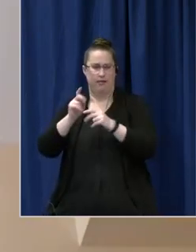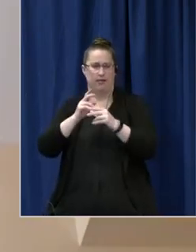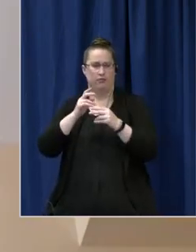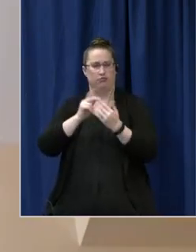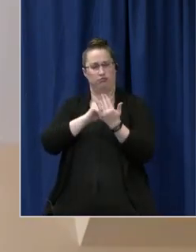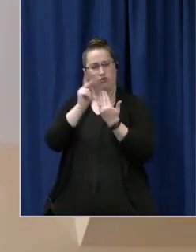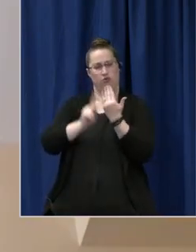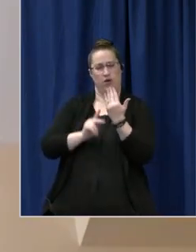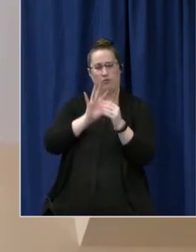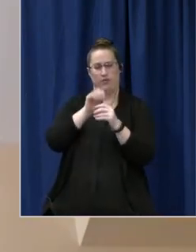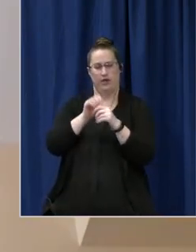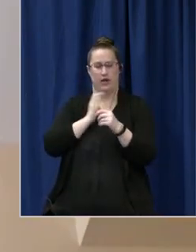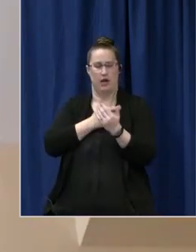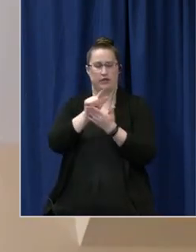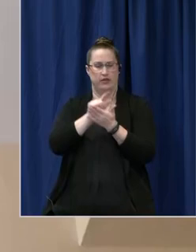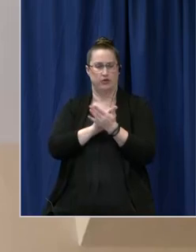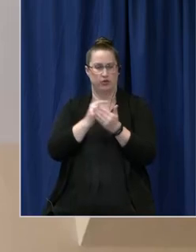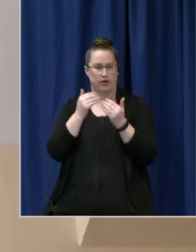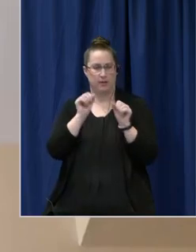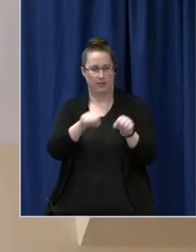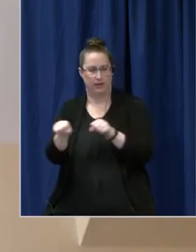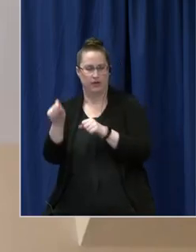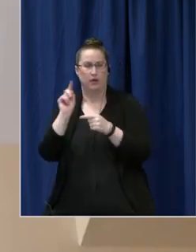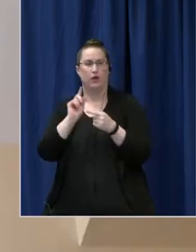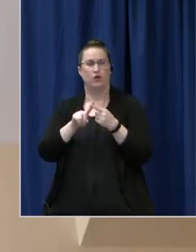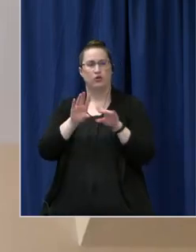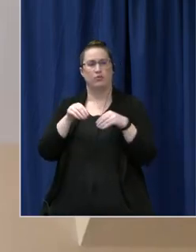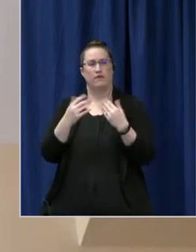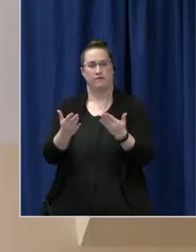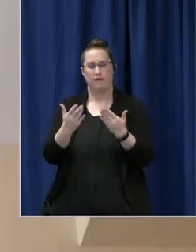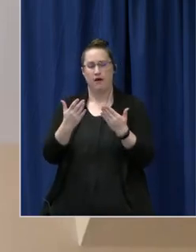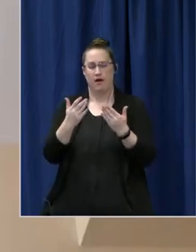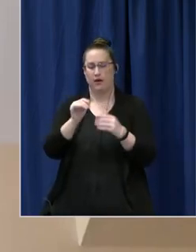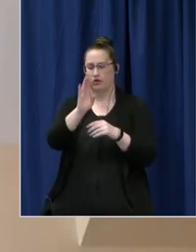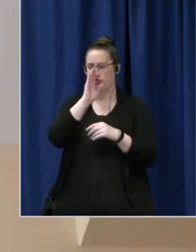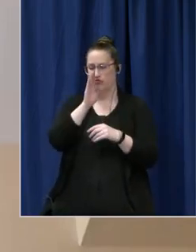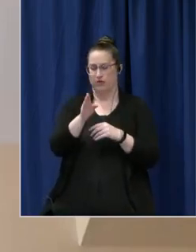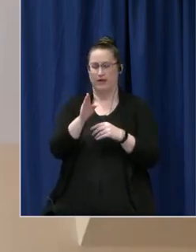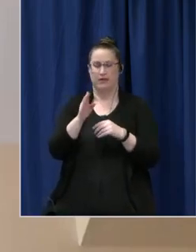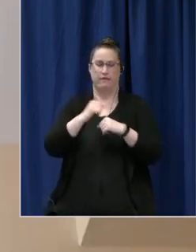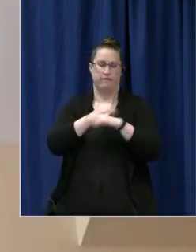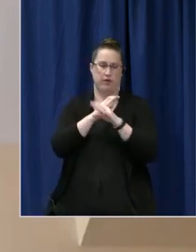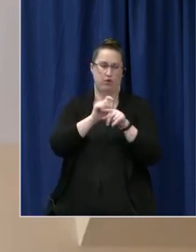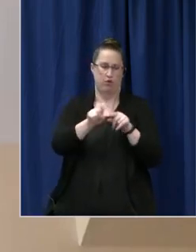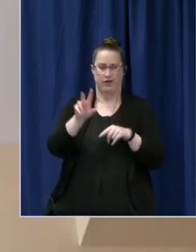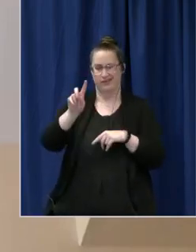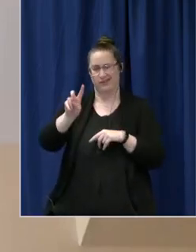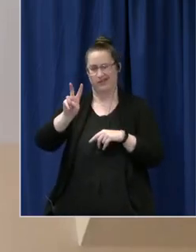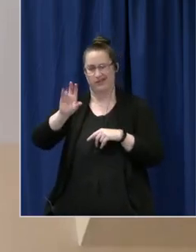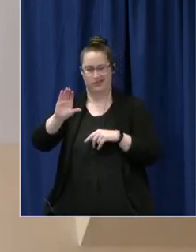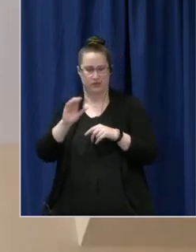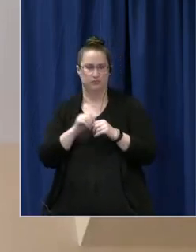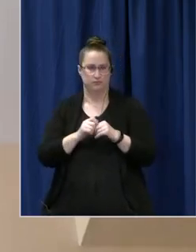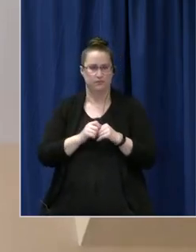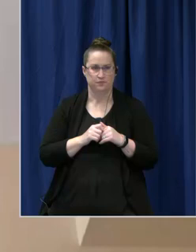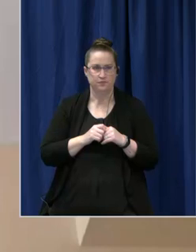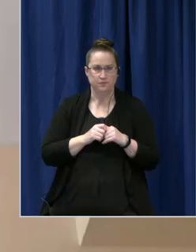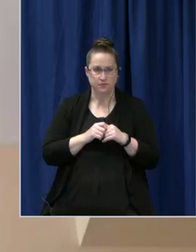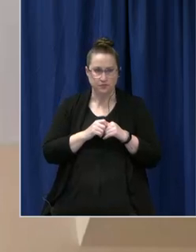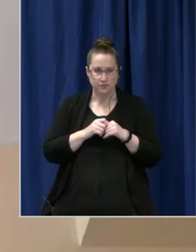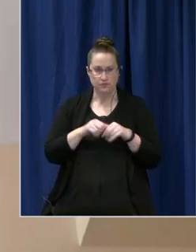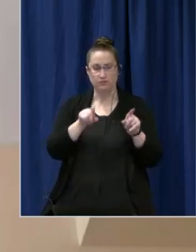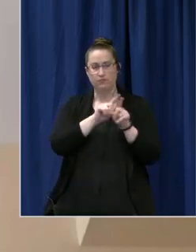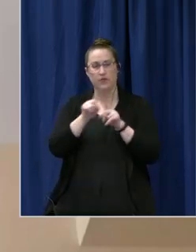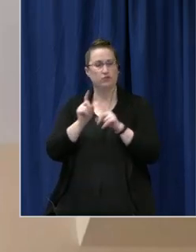authority with the express purpose of evaluating direct video calling as a compensable service. And should our exploration